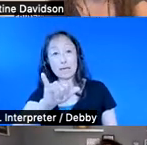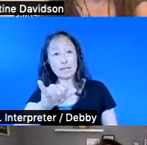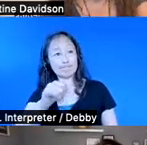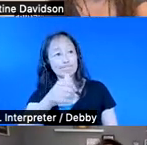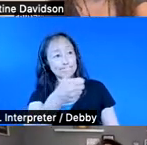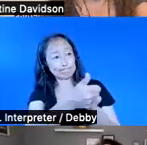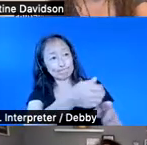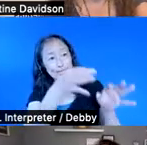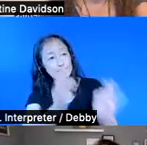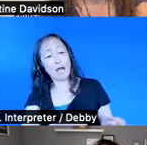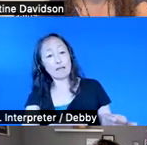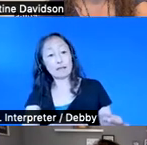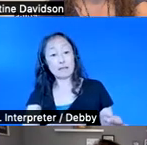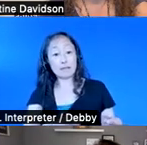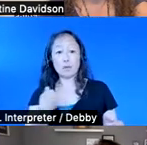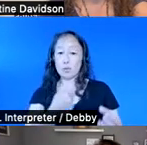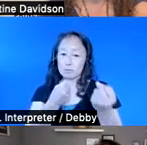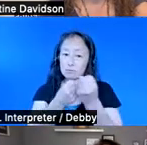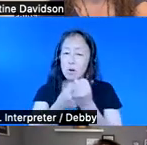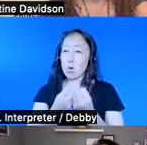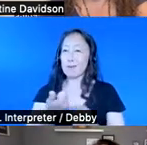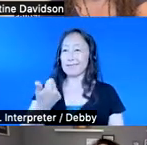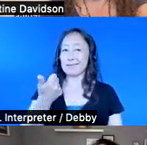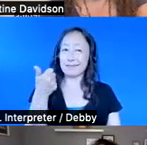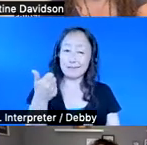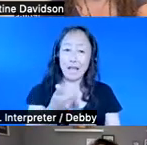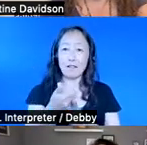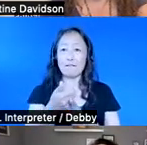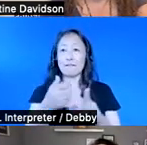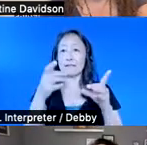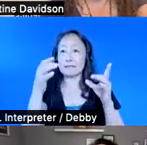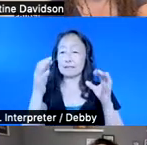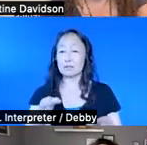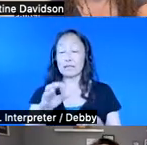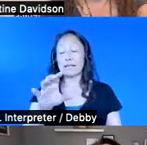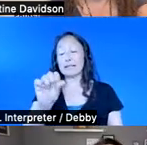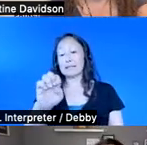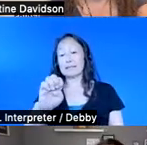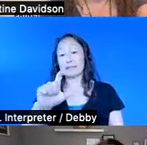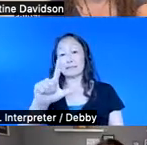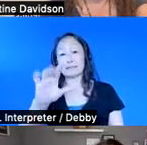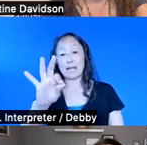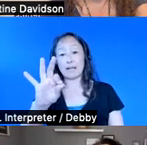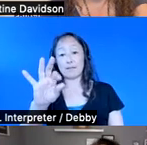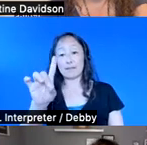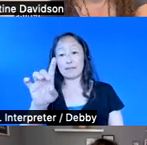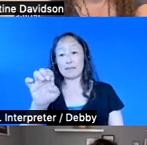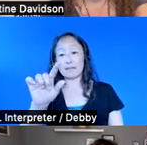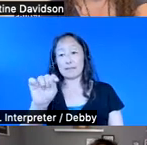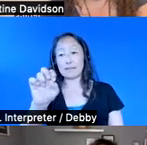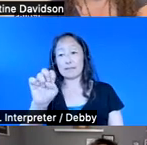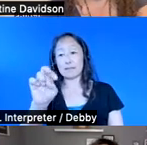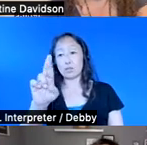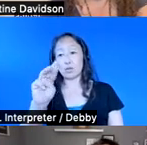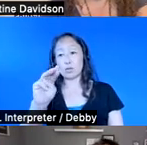self-determination, which goes along with the sovereignty, right? And the determination to make their own